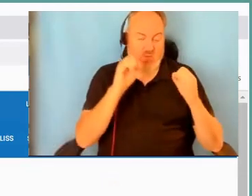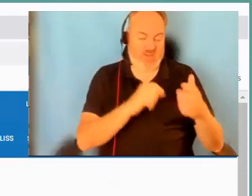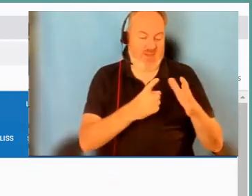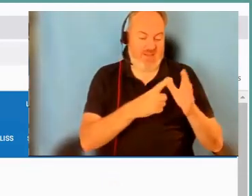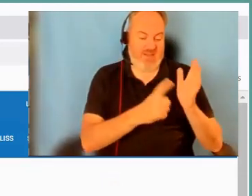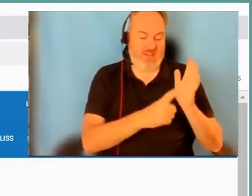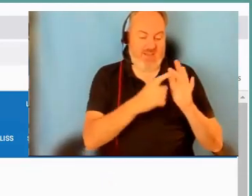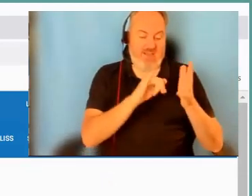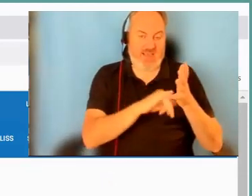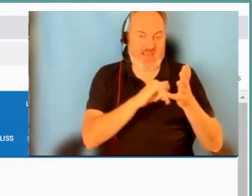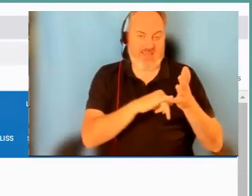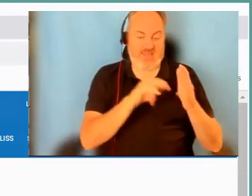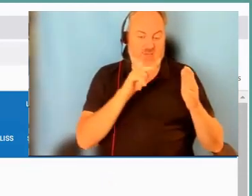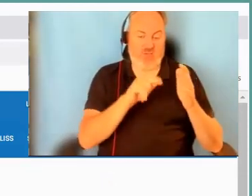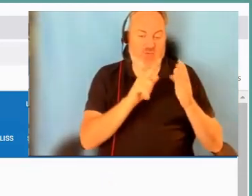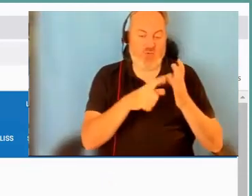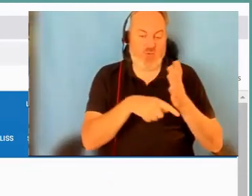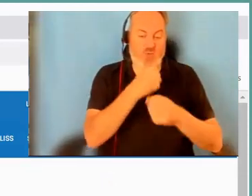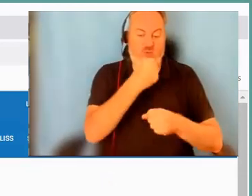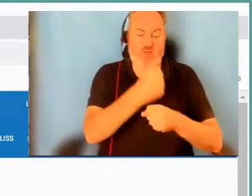browser alice.org. So that's